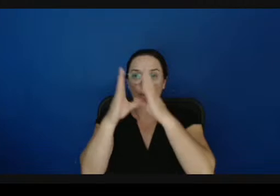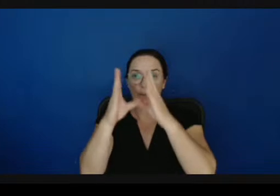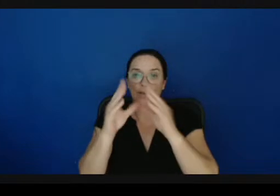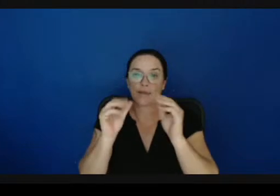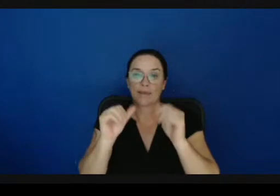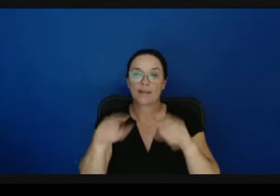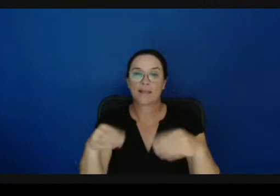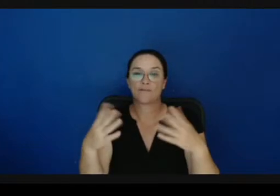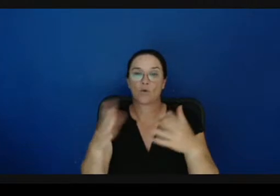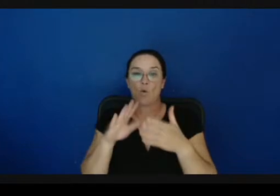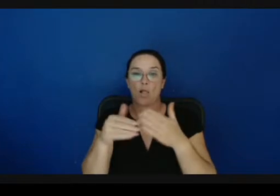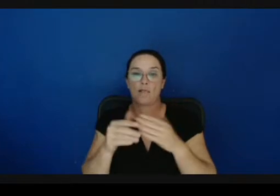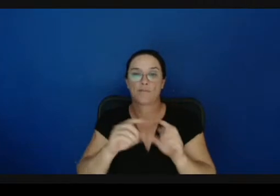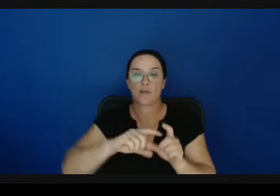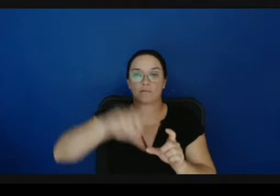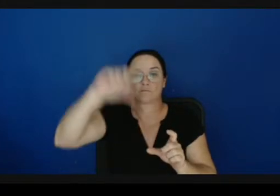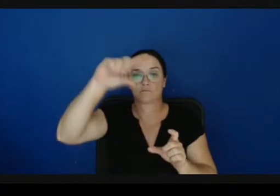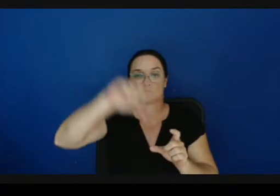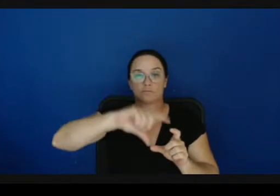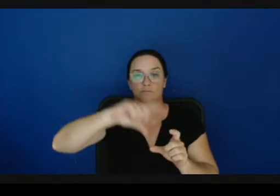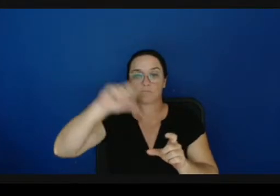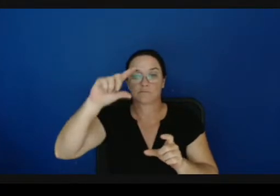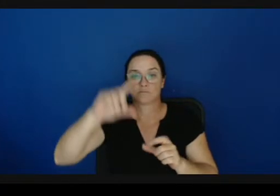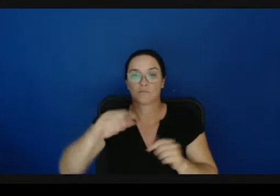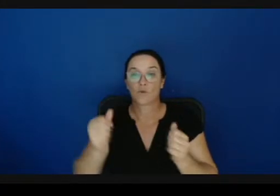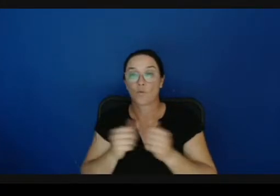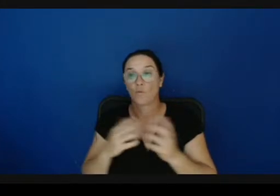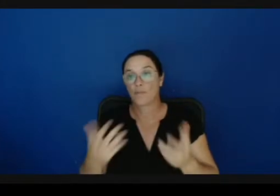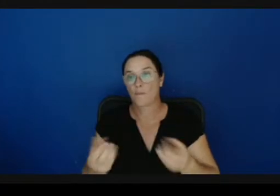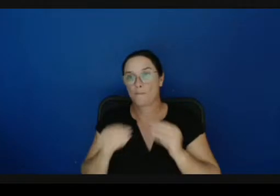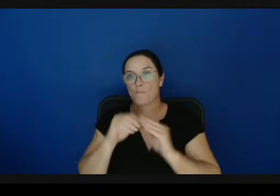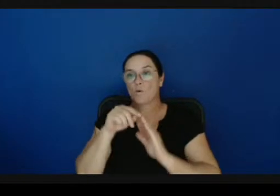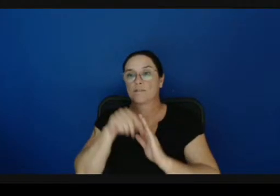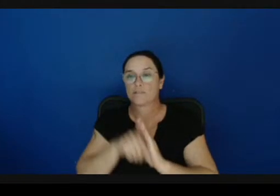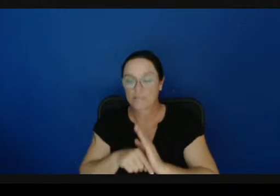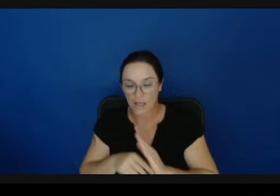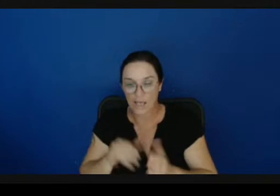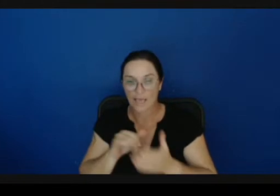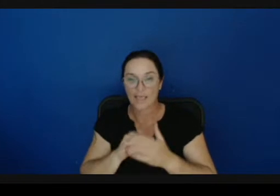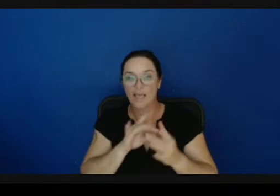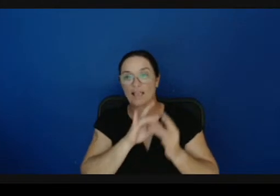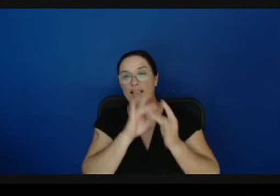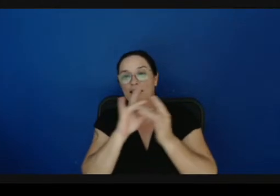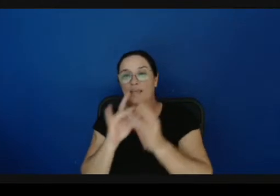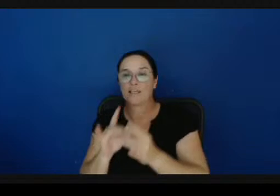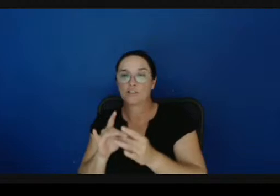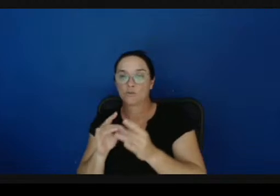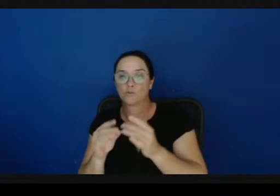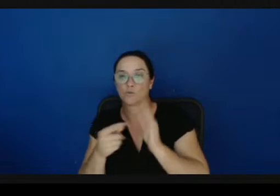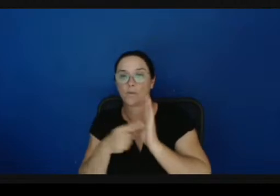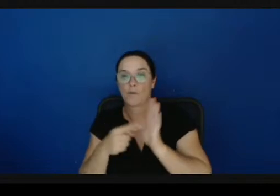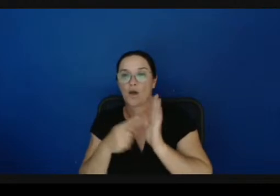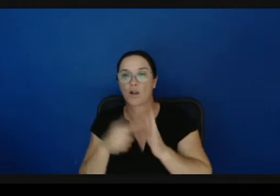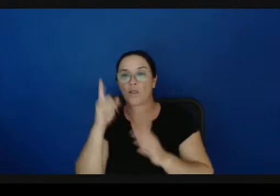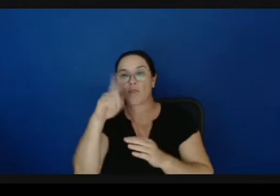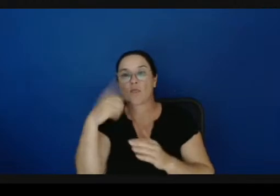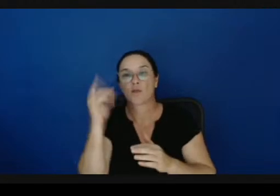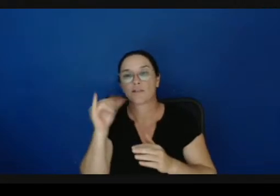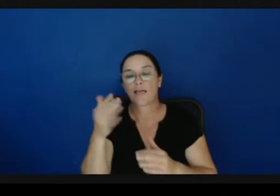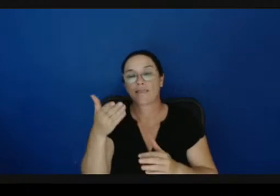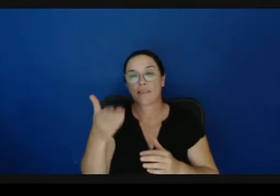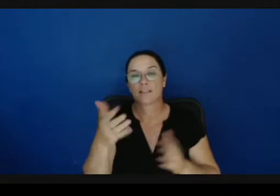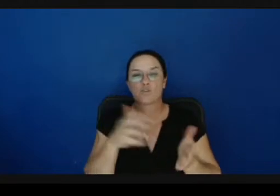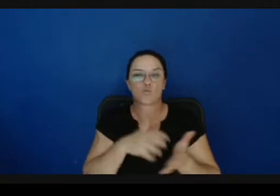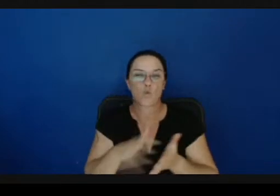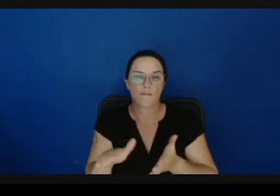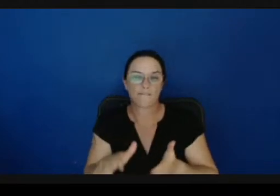whole population down here. Without going into any more details, more or less, that leads you to a model that looks something like this. And this is very, very rough, of